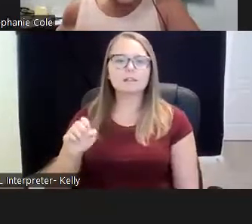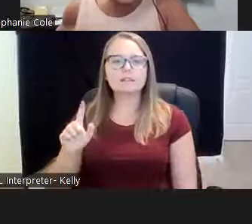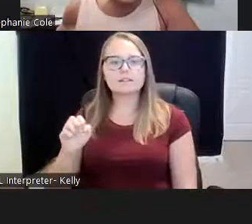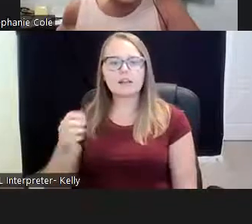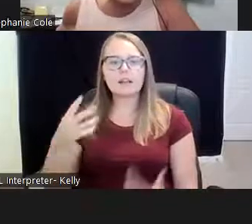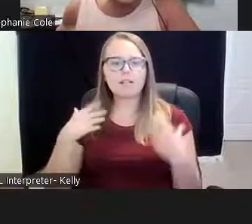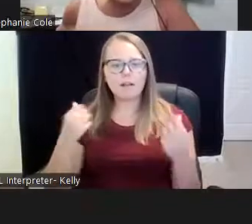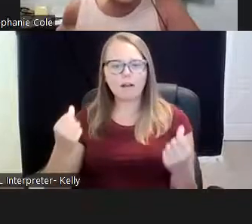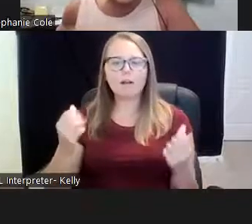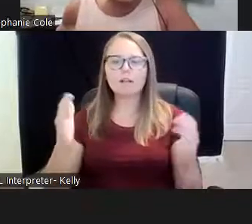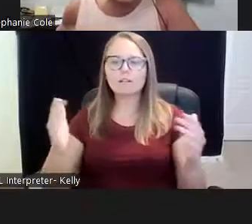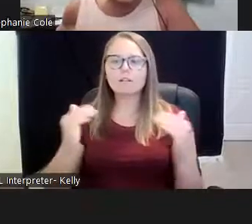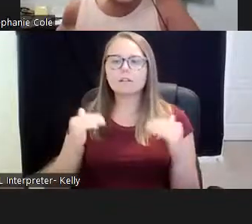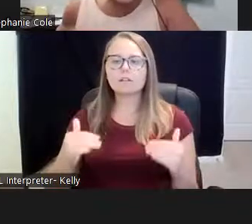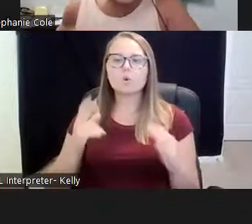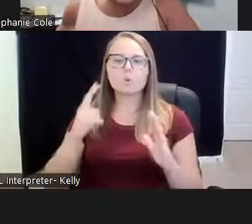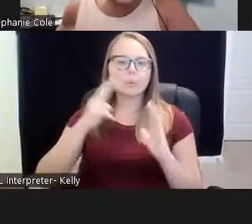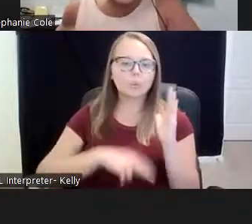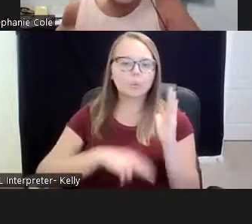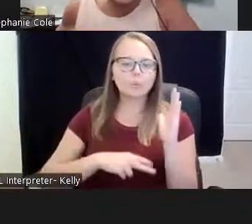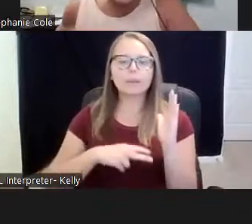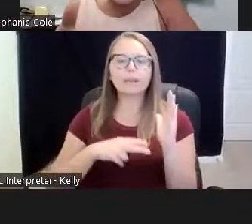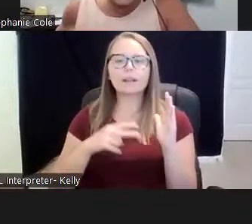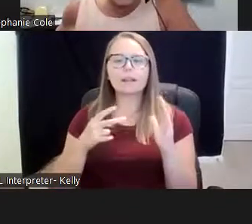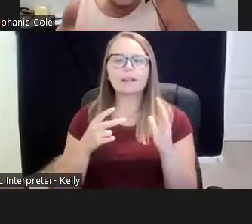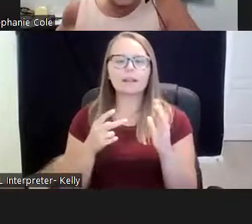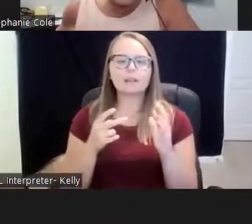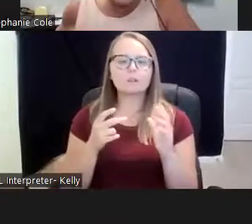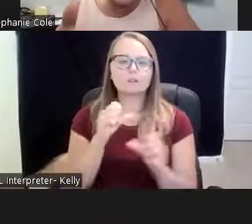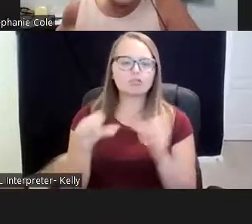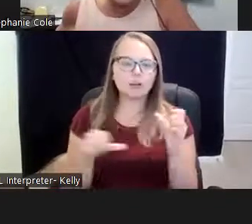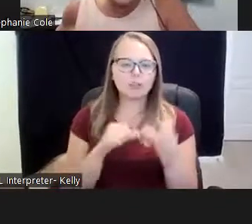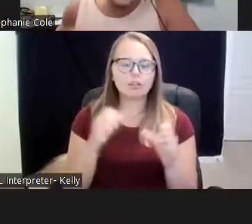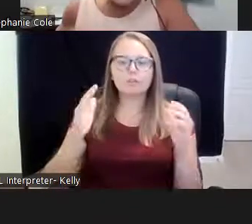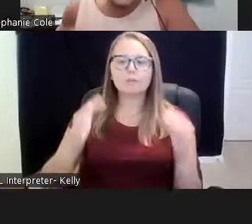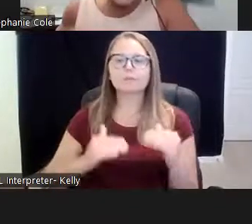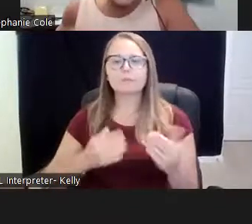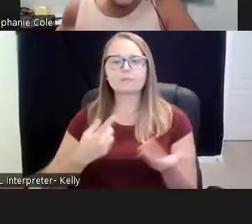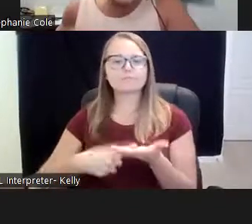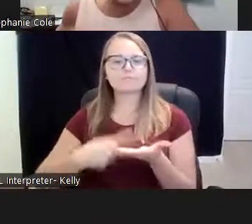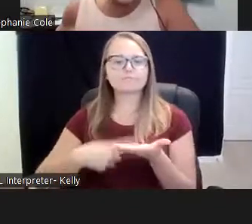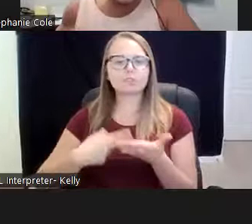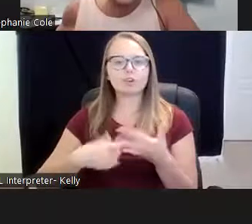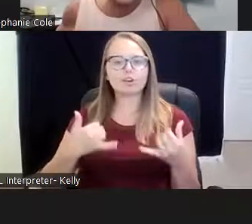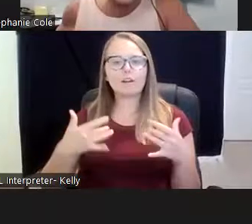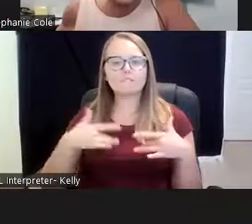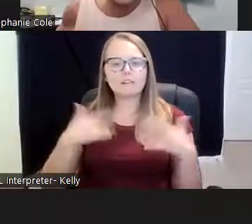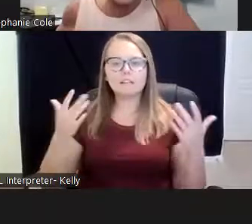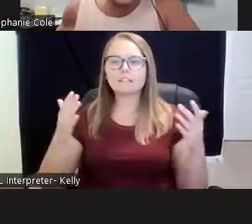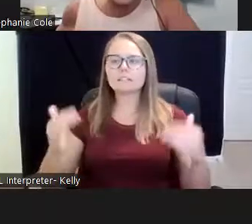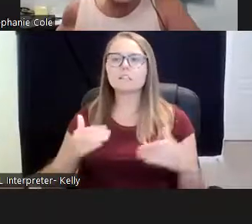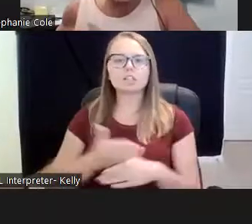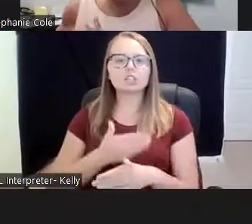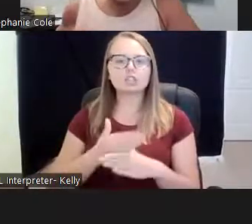assessments, fun activities like reading to each other, talking about current events, sharing recipes, sharing advice. And trust me, the